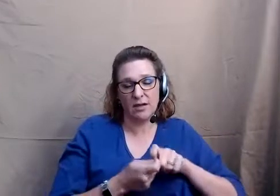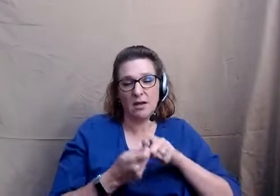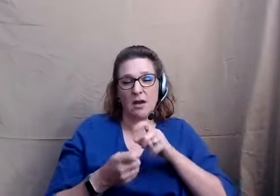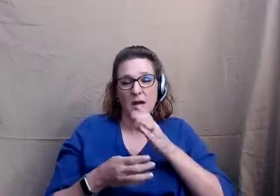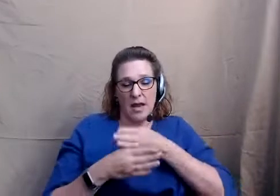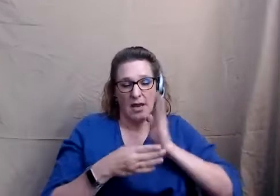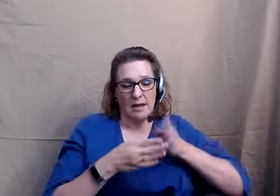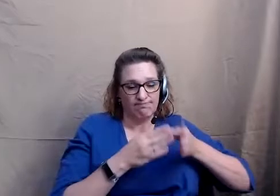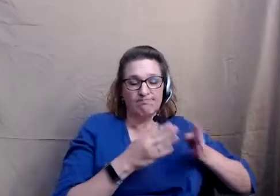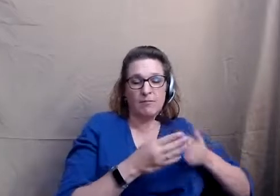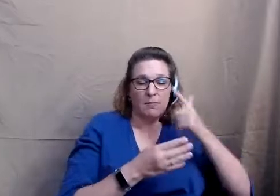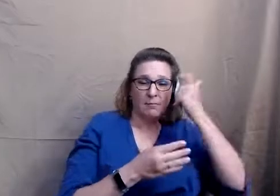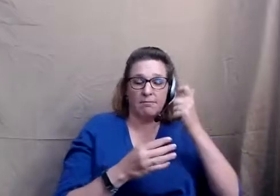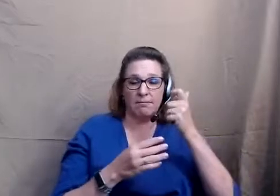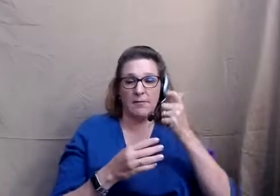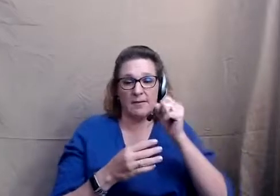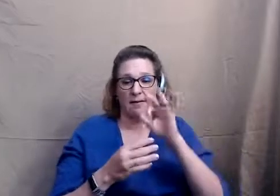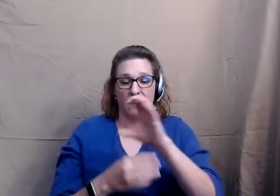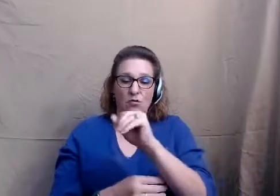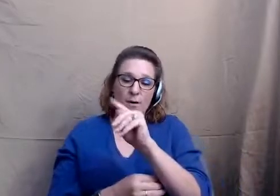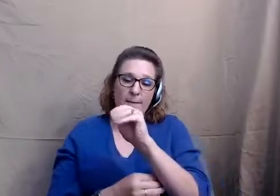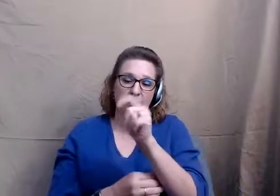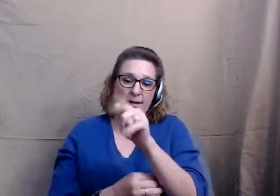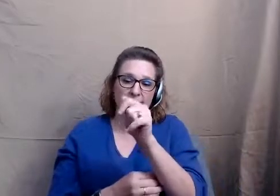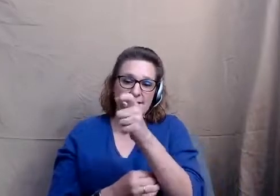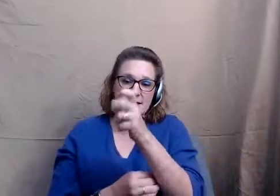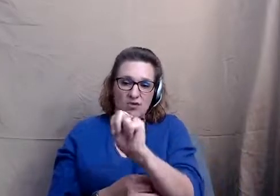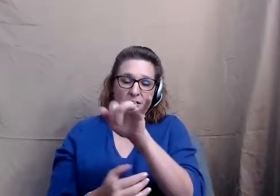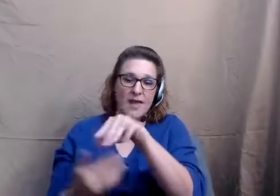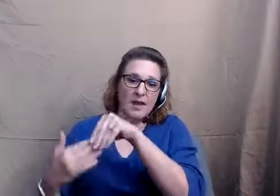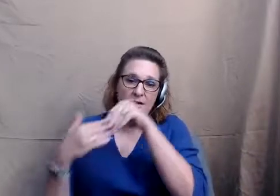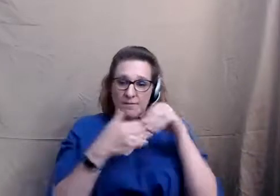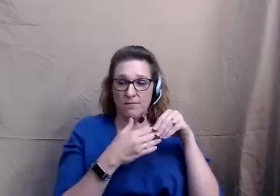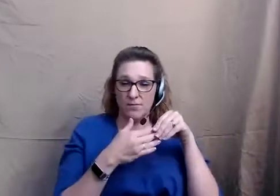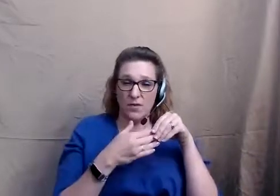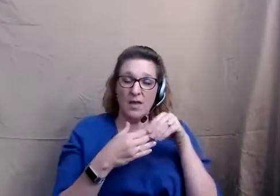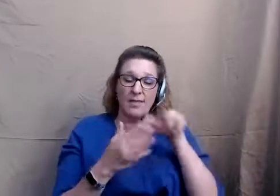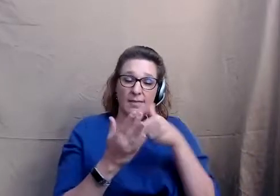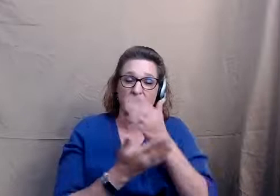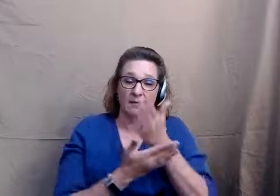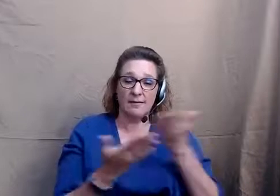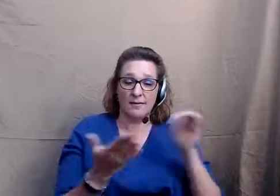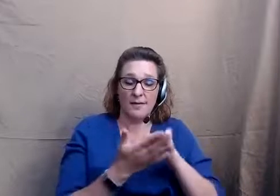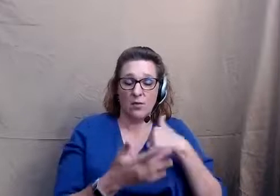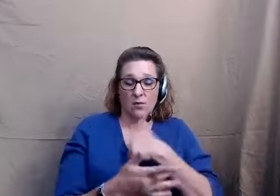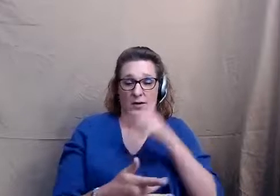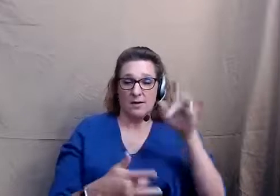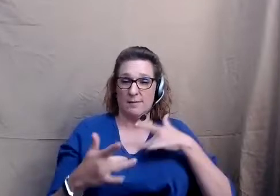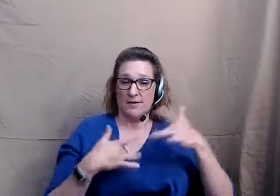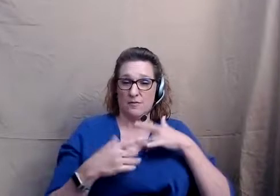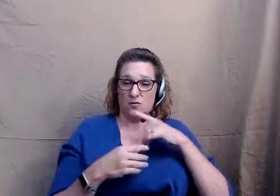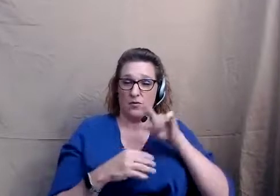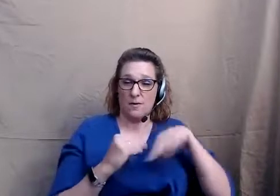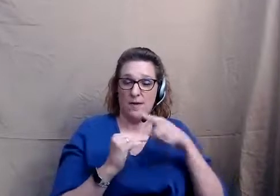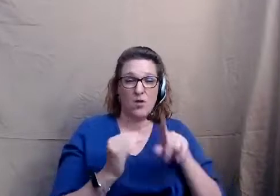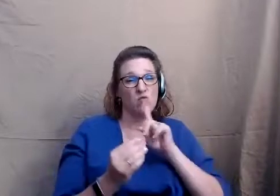that actually drive some of the correlates of perpetration that we need to be concerned about. So that's